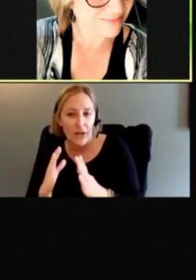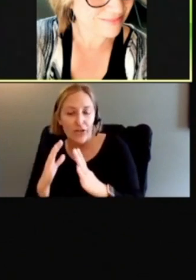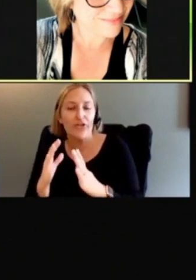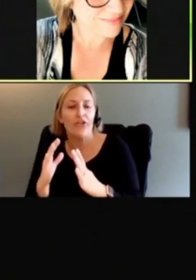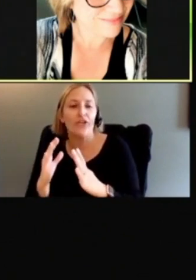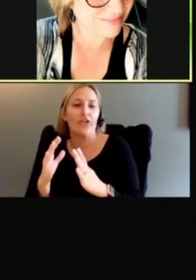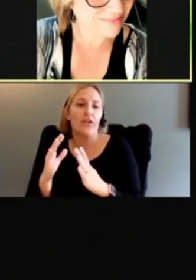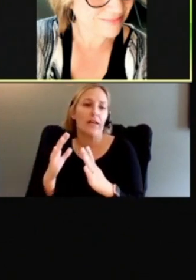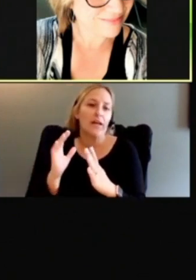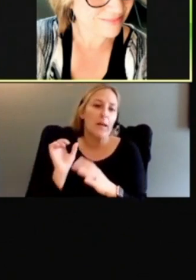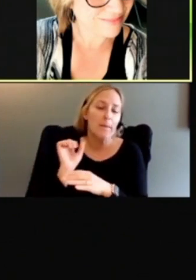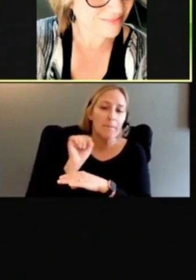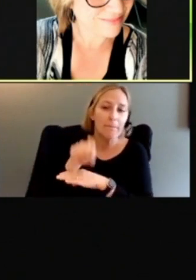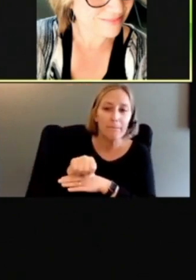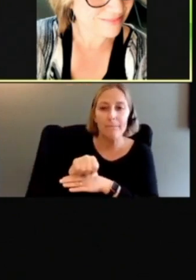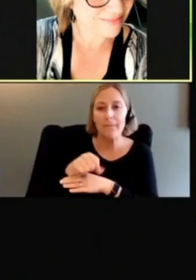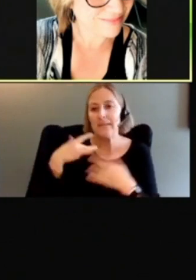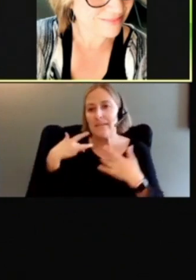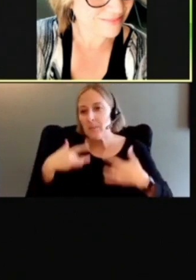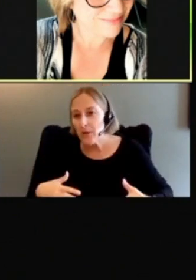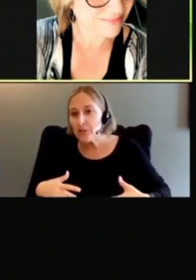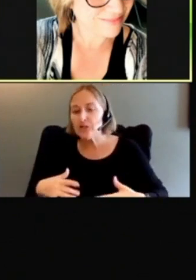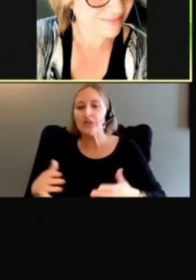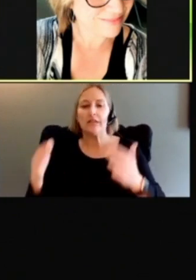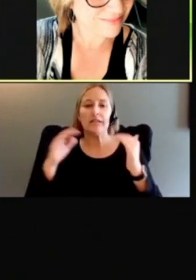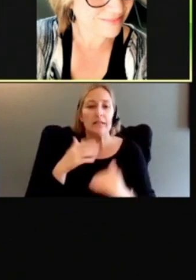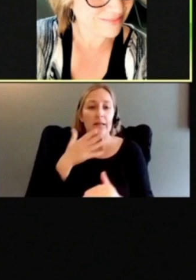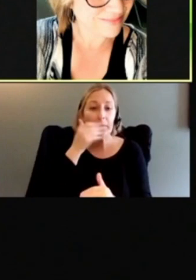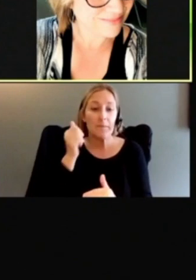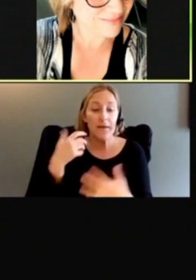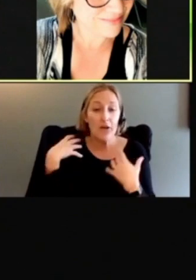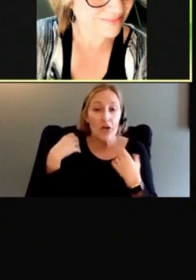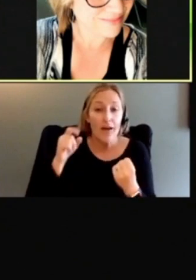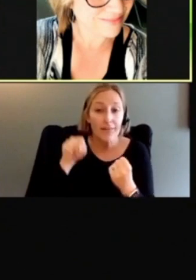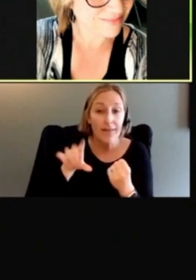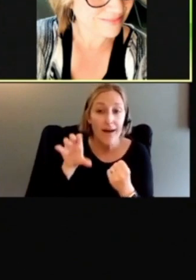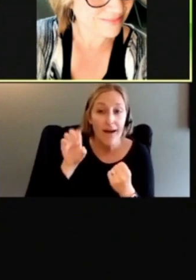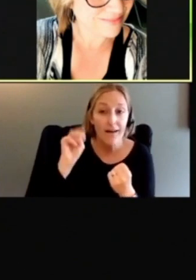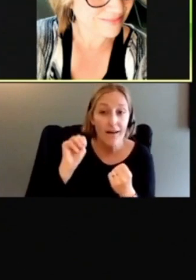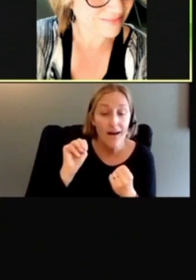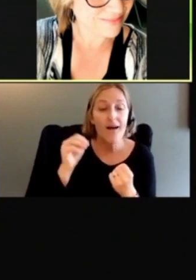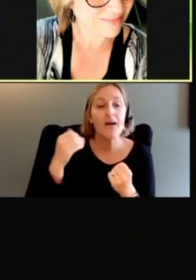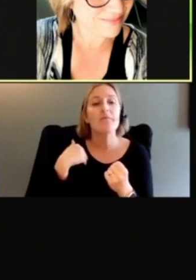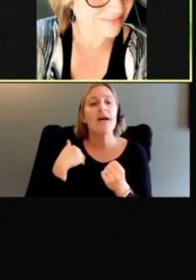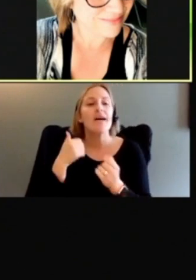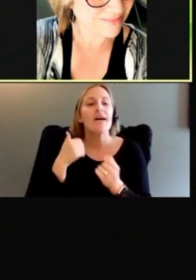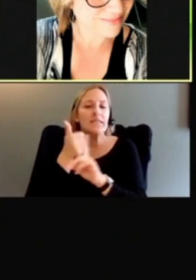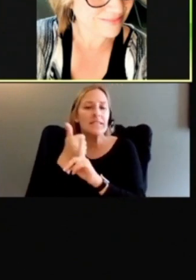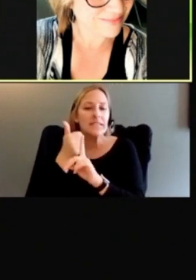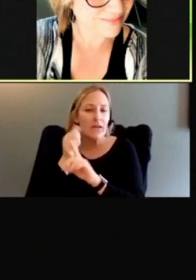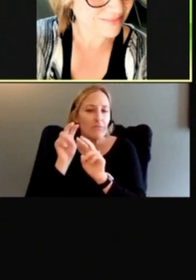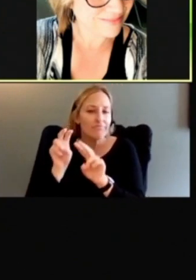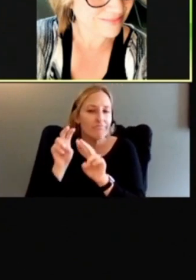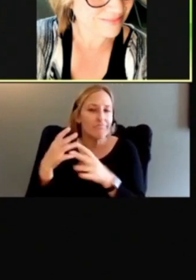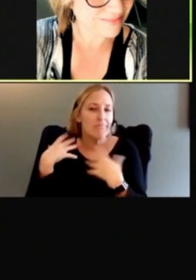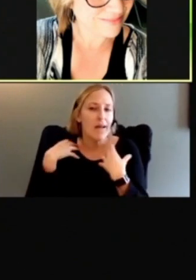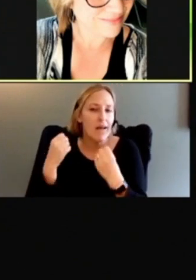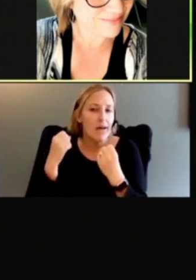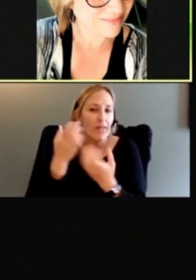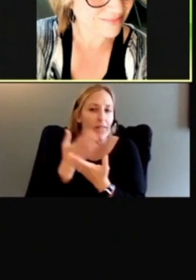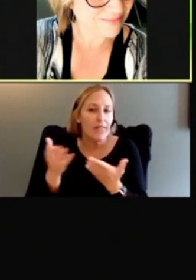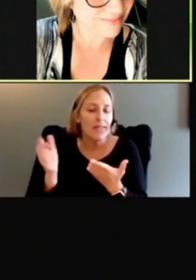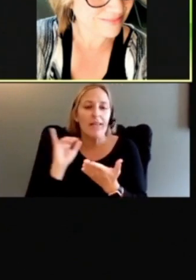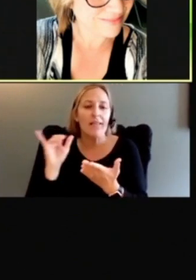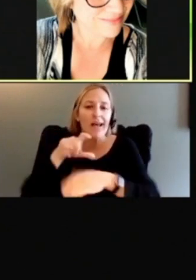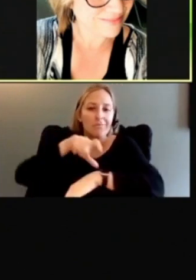Fight Depression, betterhelp.com. There's self-monitoring healthcare devices, such as wearables like